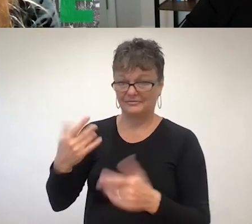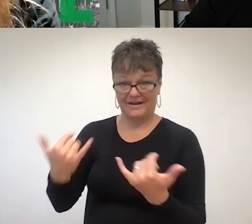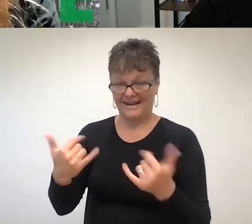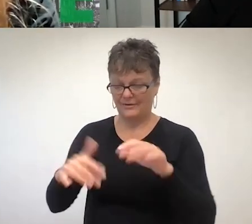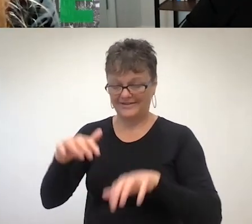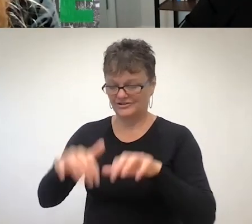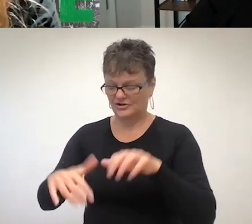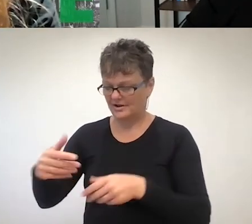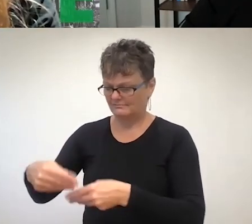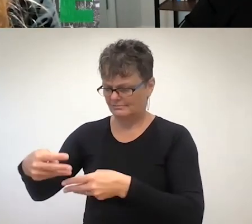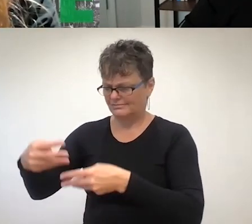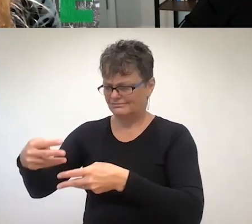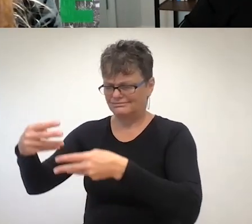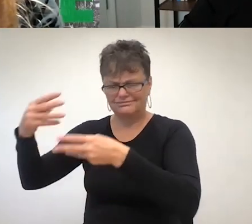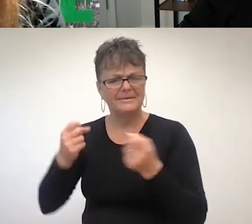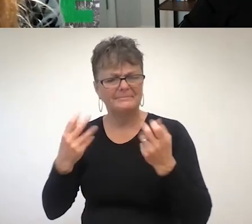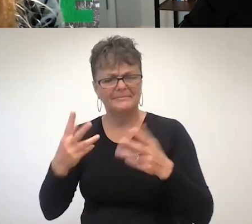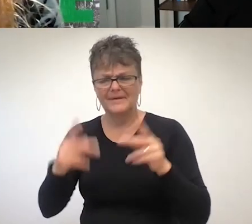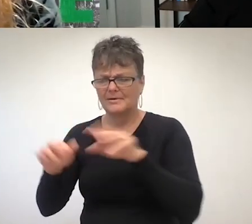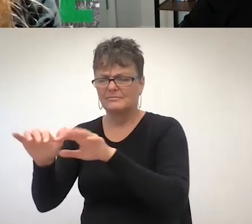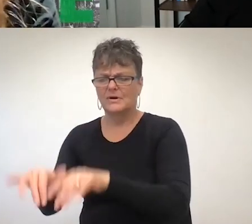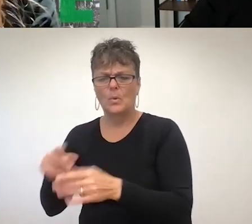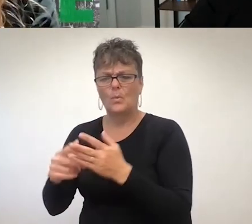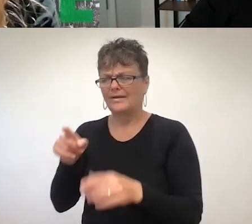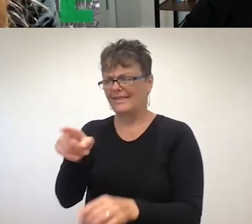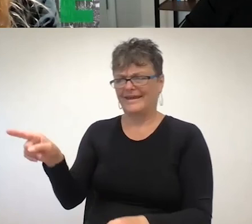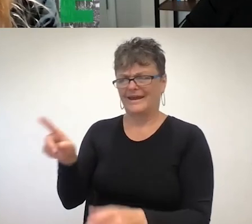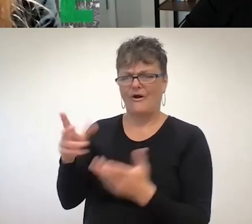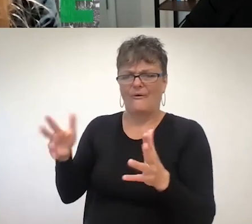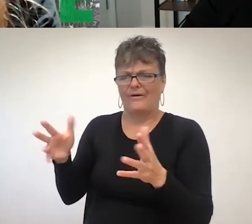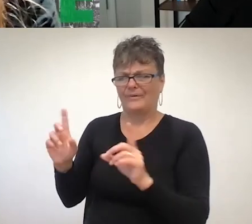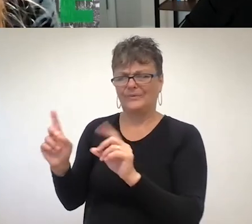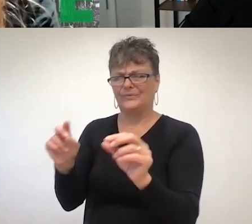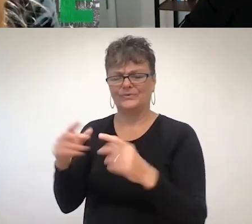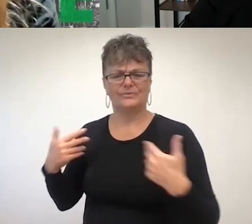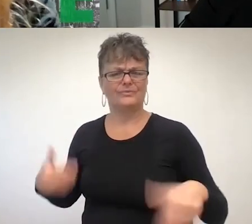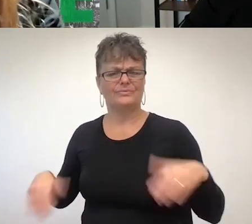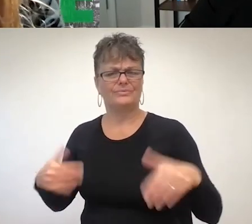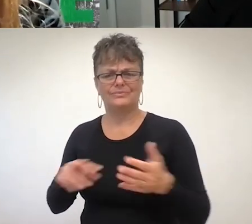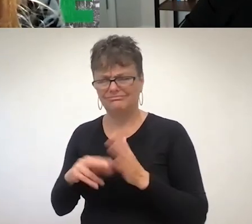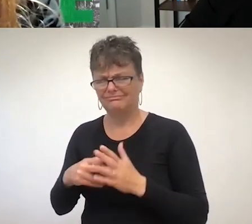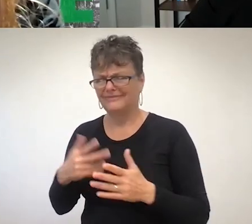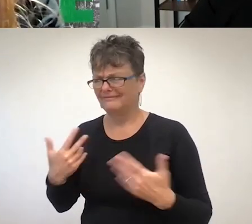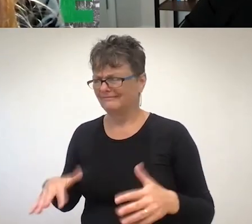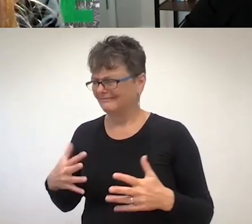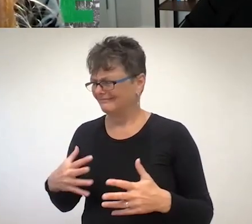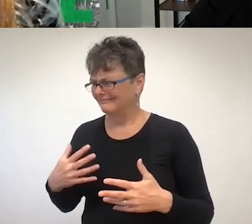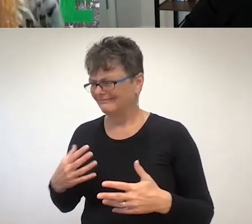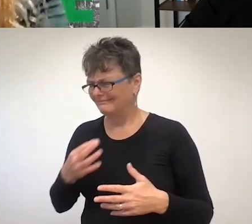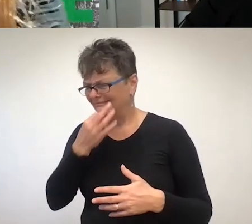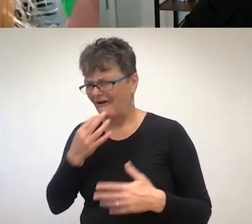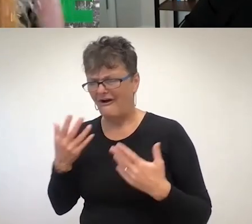chat, and what a wealth of information and knowledge is in there as well. So I hope you've also been having a chance, everybody, to scroll through and see